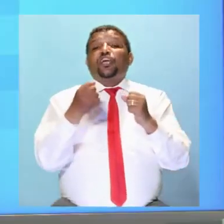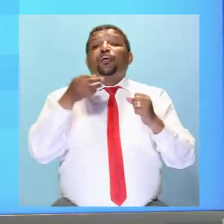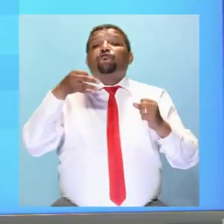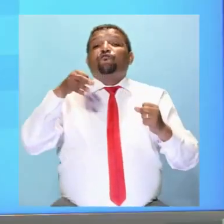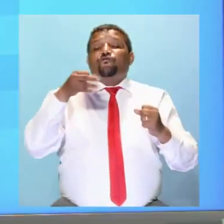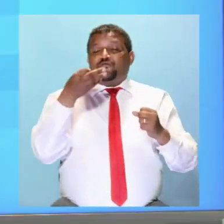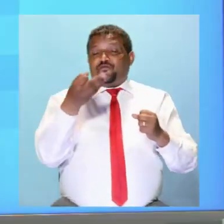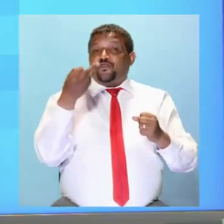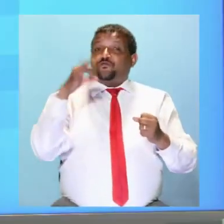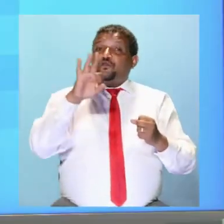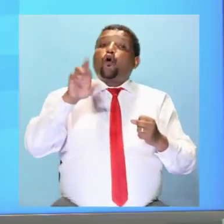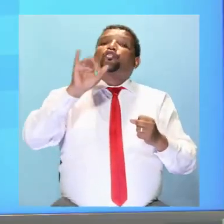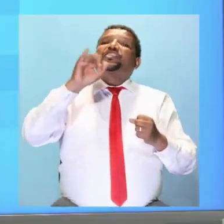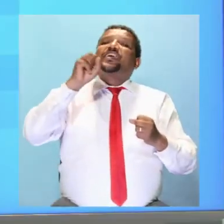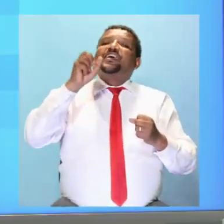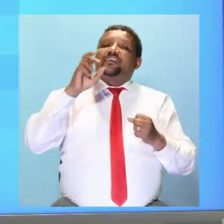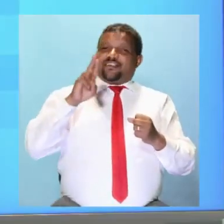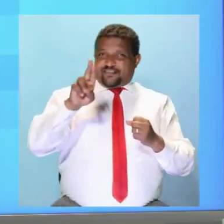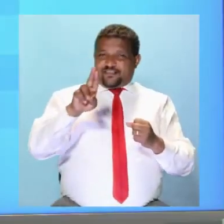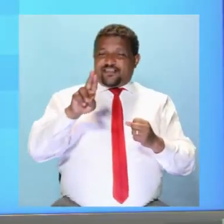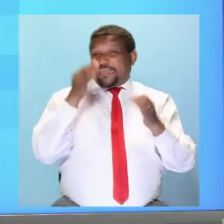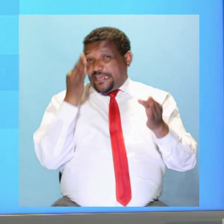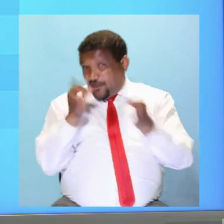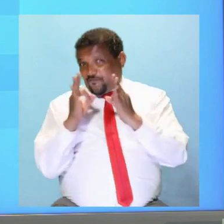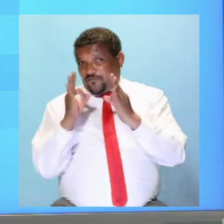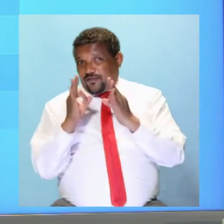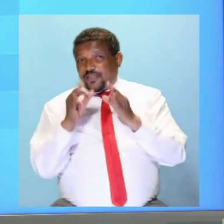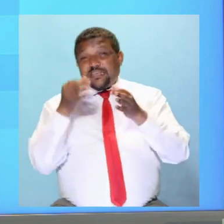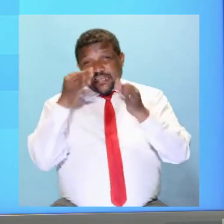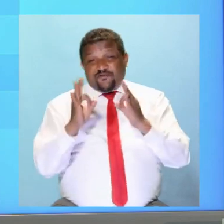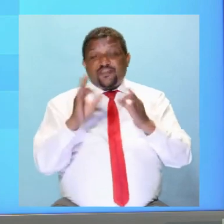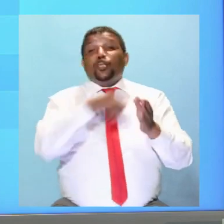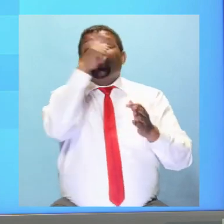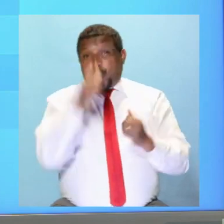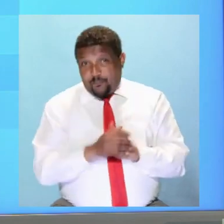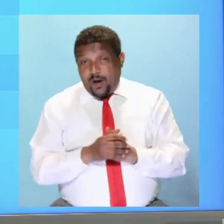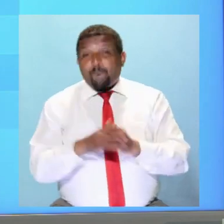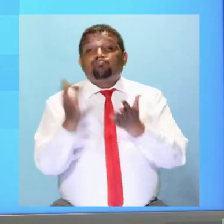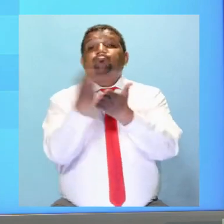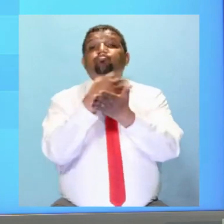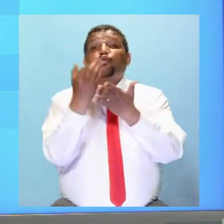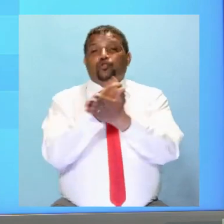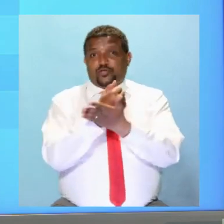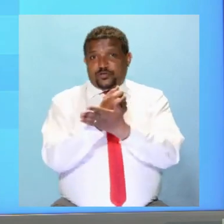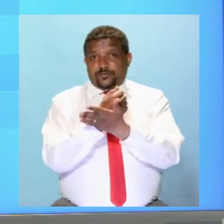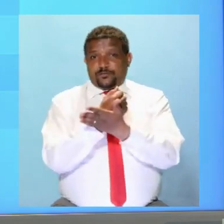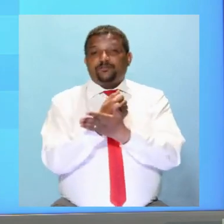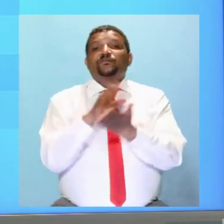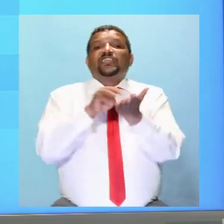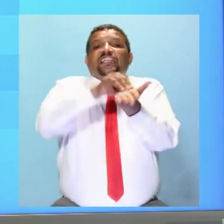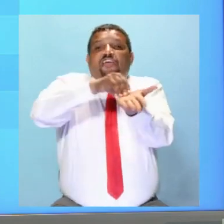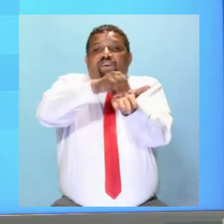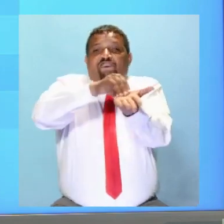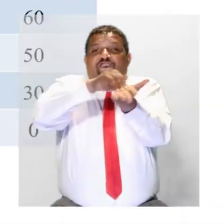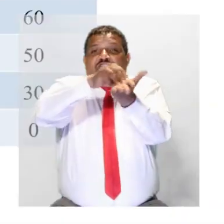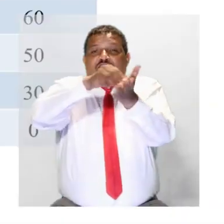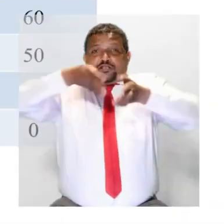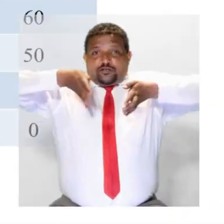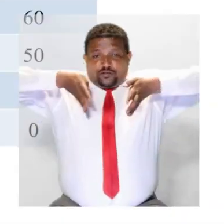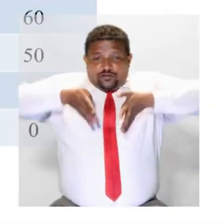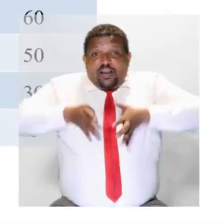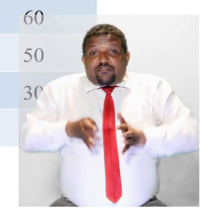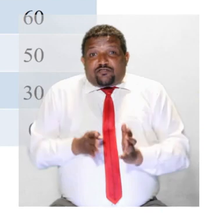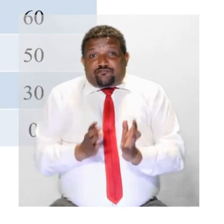frontier. Here, if suppose Ethiopia produces teff and tractor, now